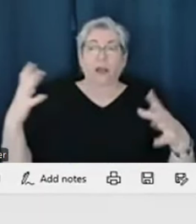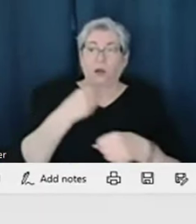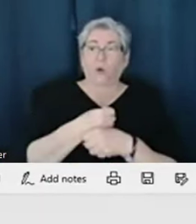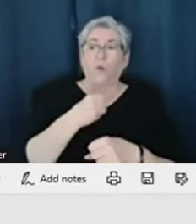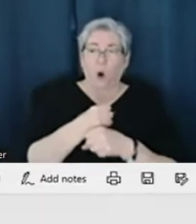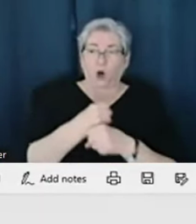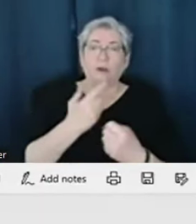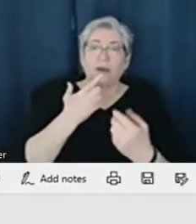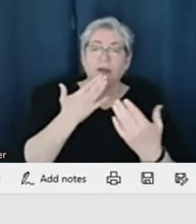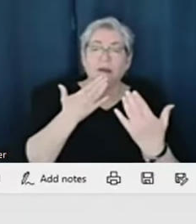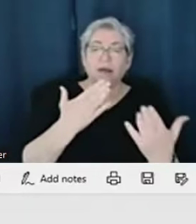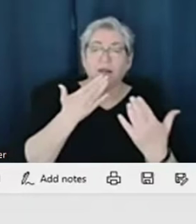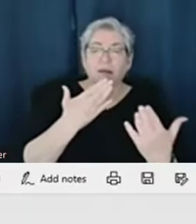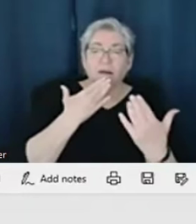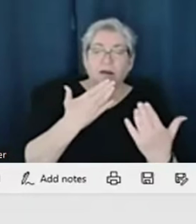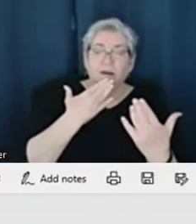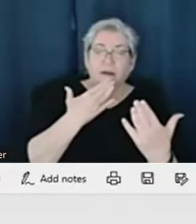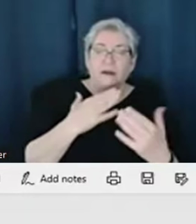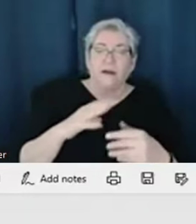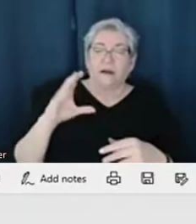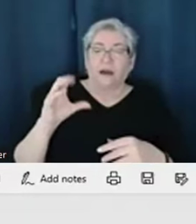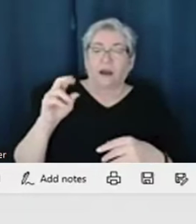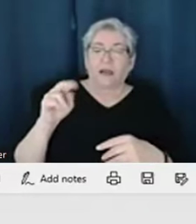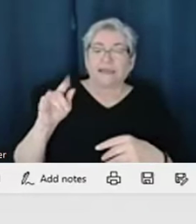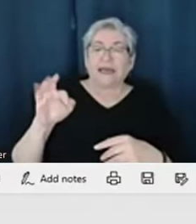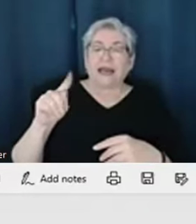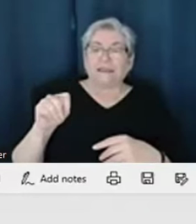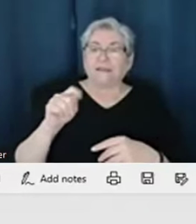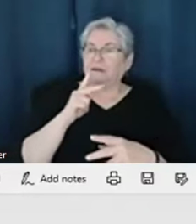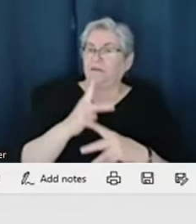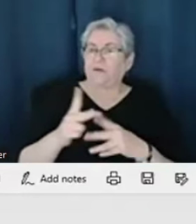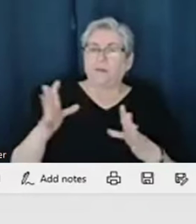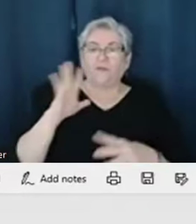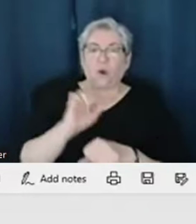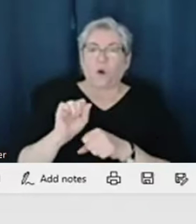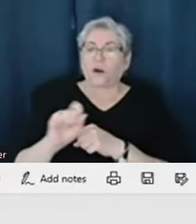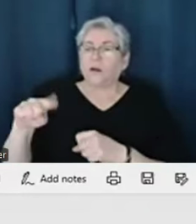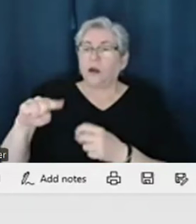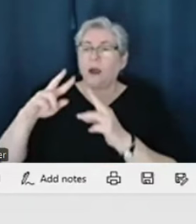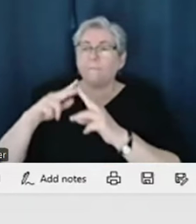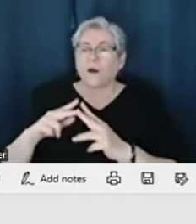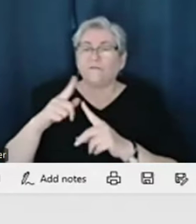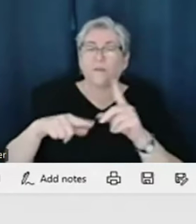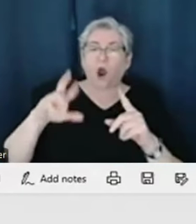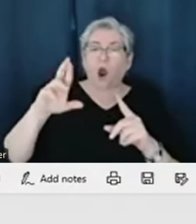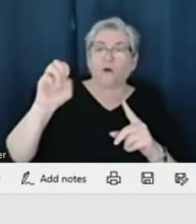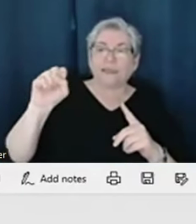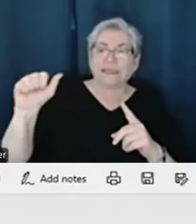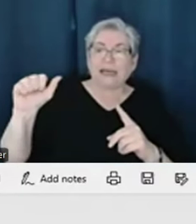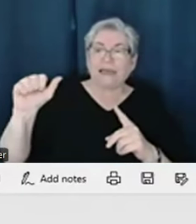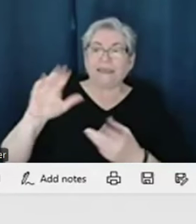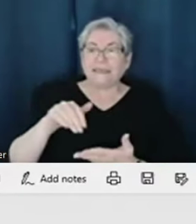Considines very much for their work. We thank the partners from our RSA centers, and we do look